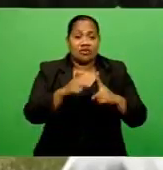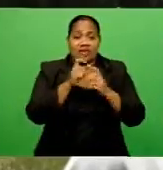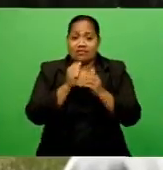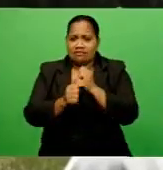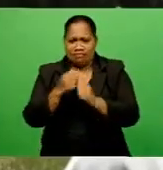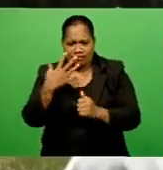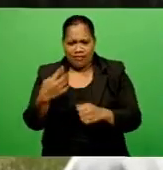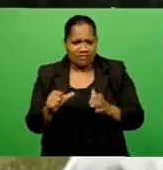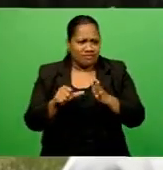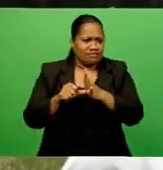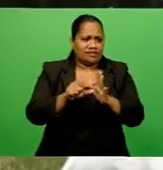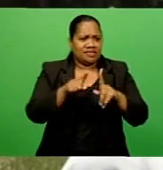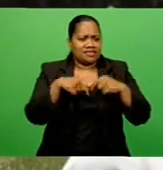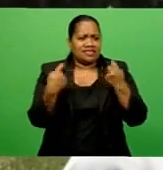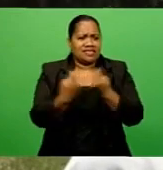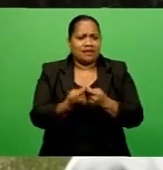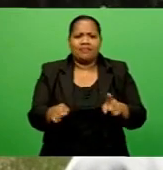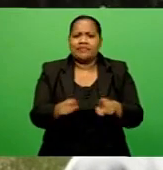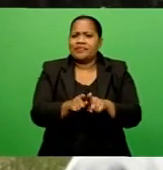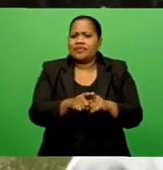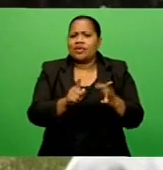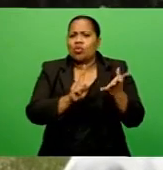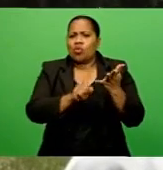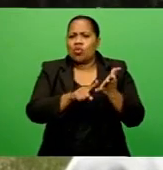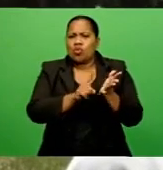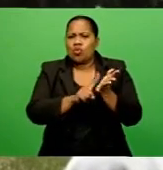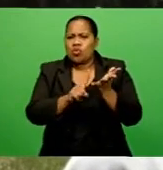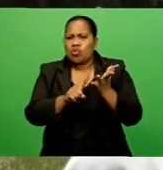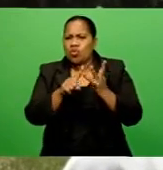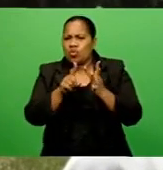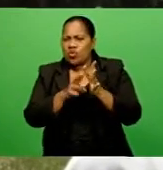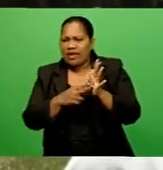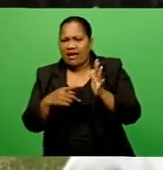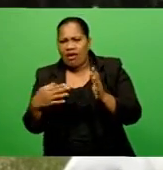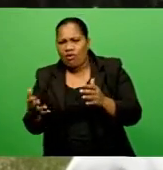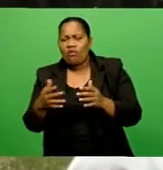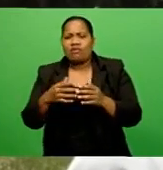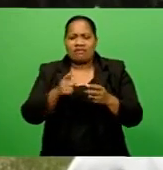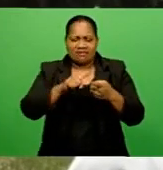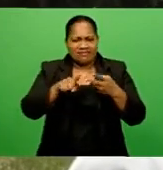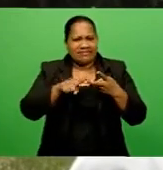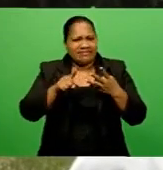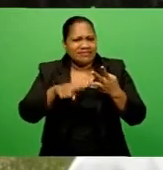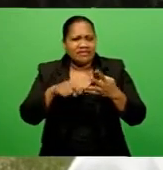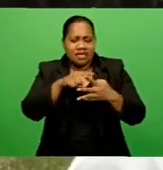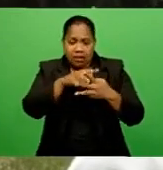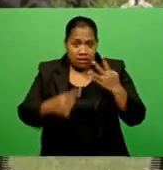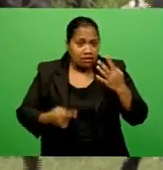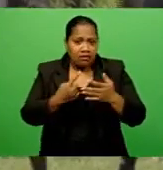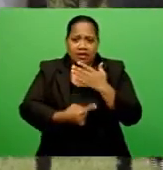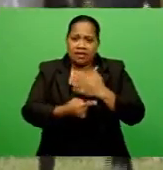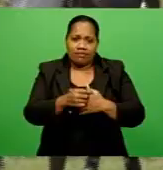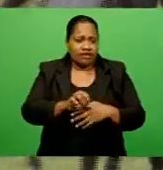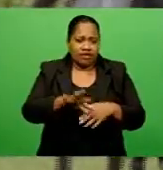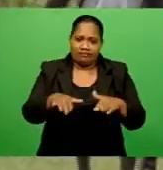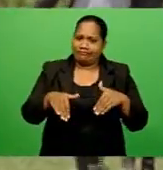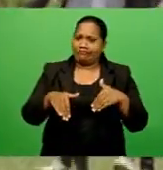teams in their pools like Ulunakau Babas, Ami and Nawaka, and they're not backing down from any